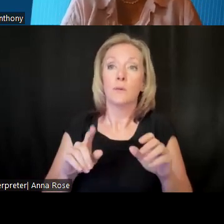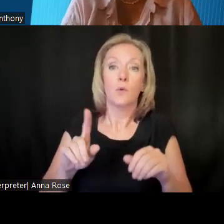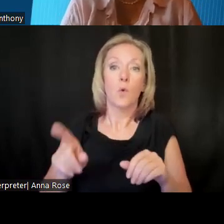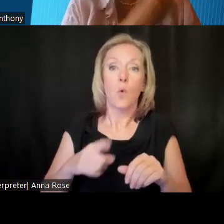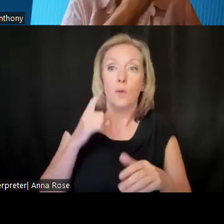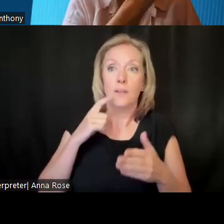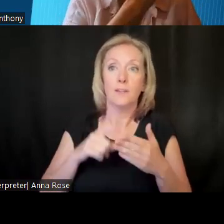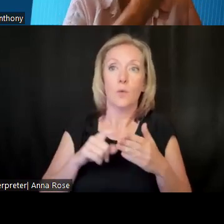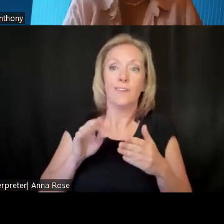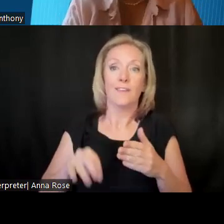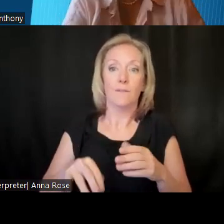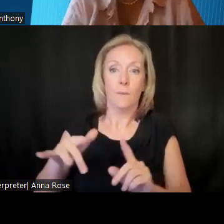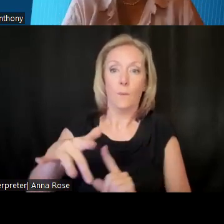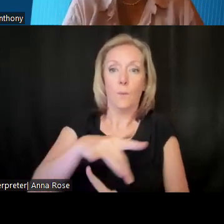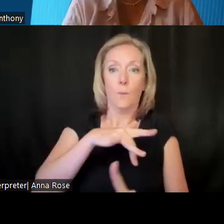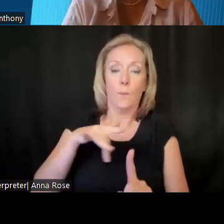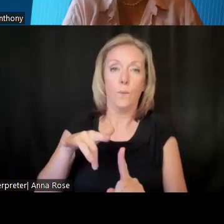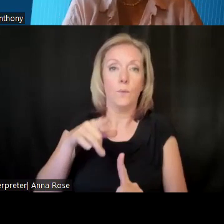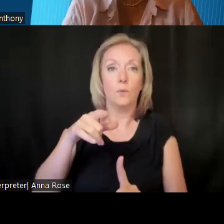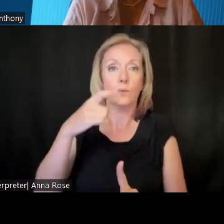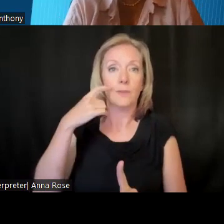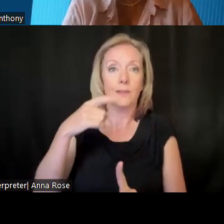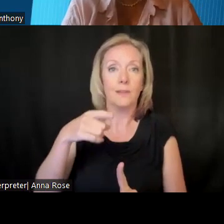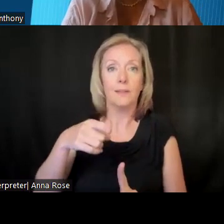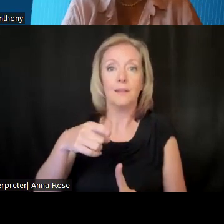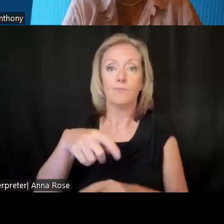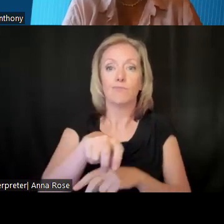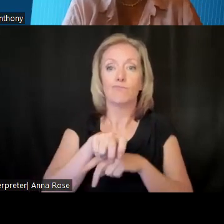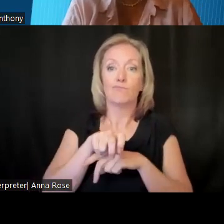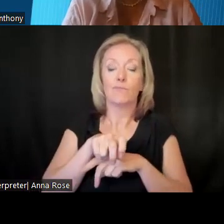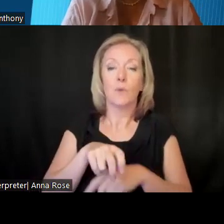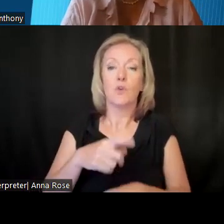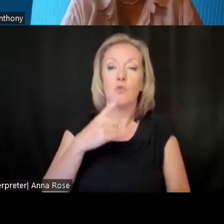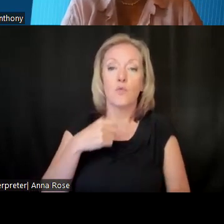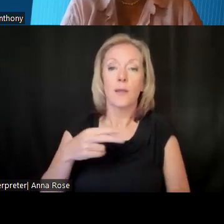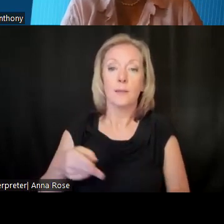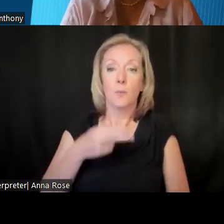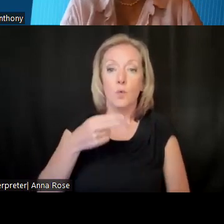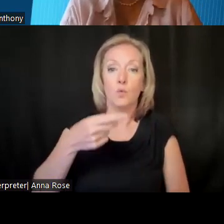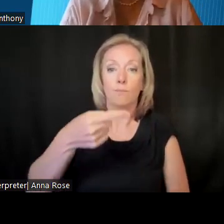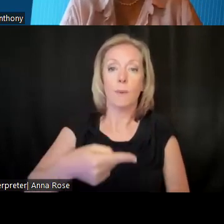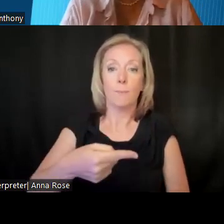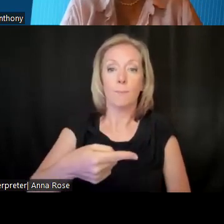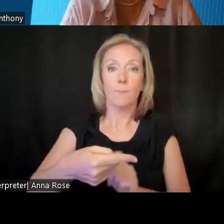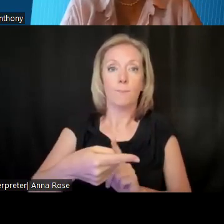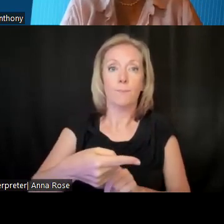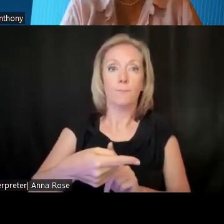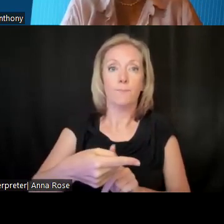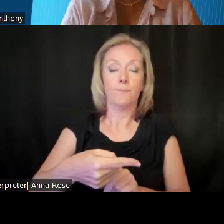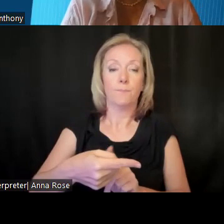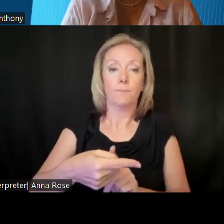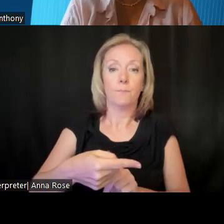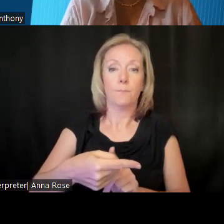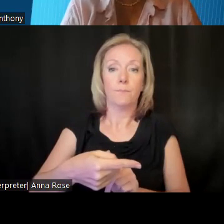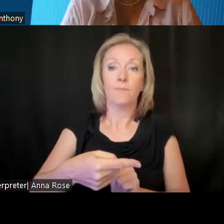easy. So you have a picture of a little person with a black high chair and there's just a red spoon on it. That's probably a family that's learned if you